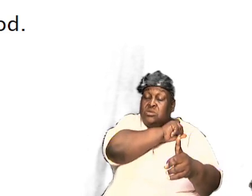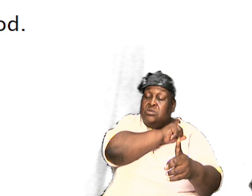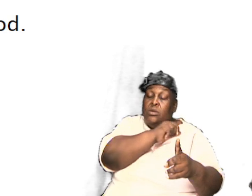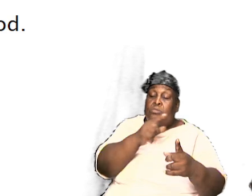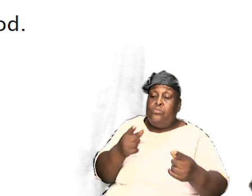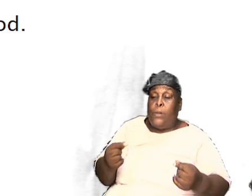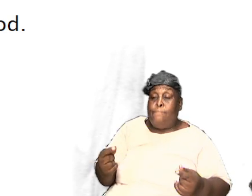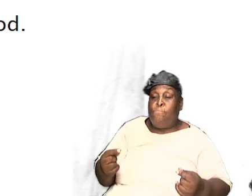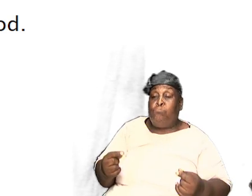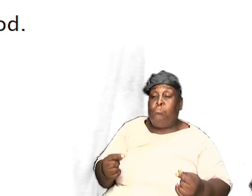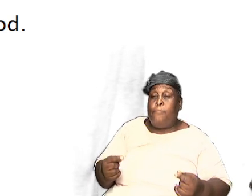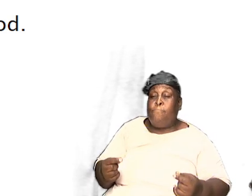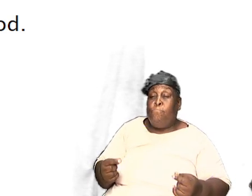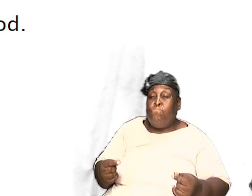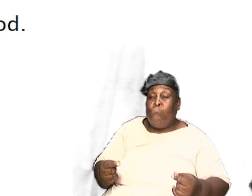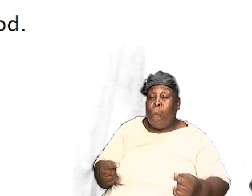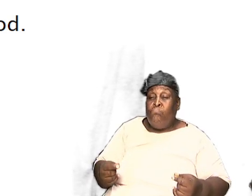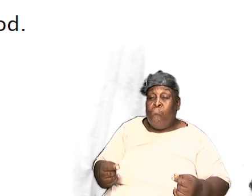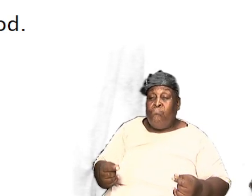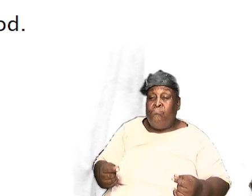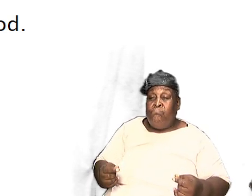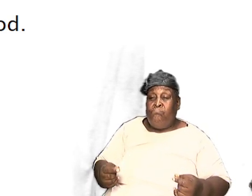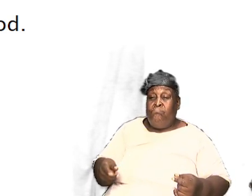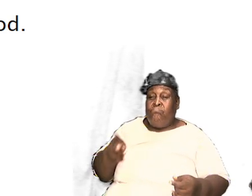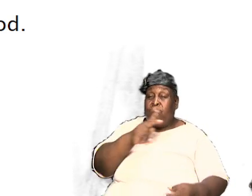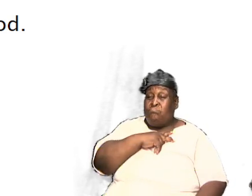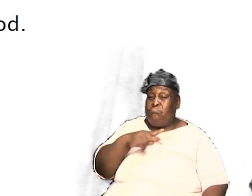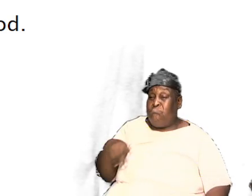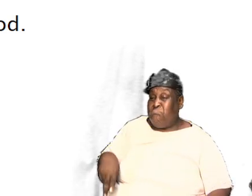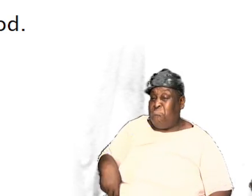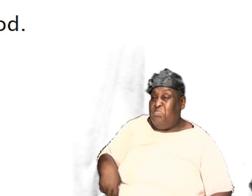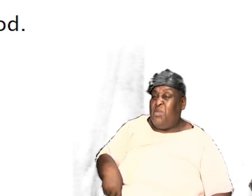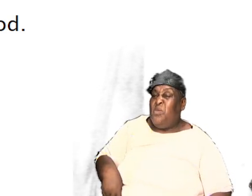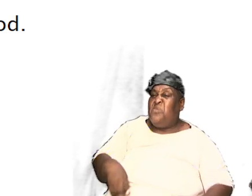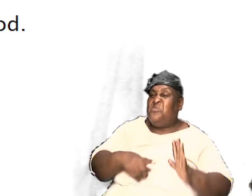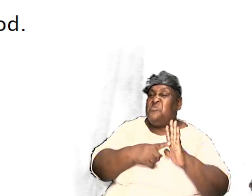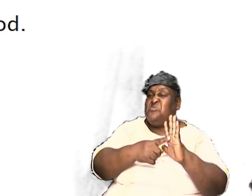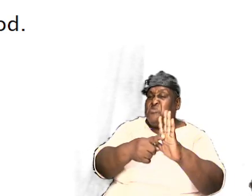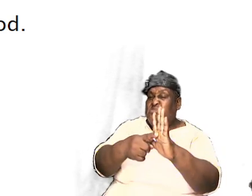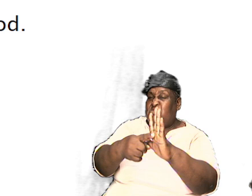the king was sitting on a throne.